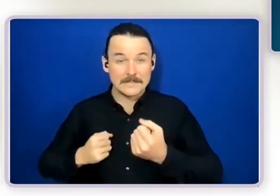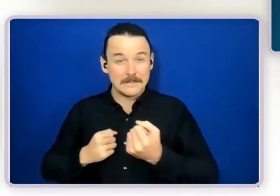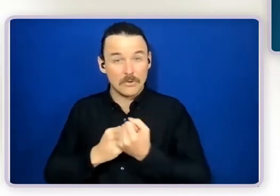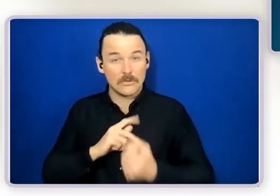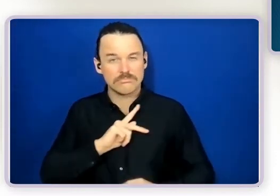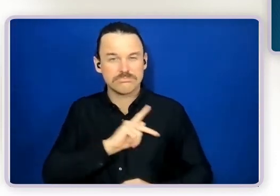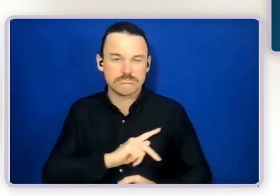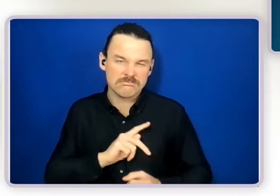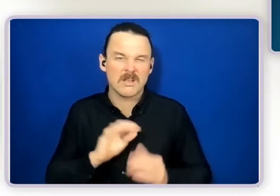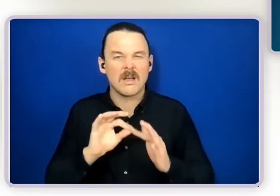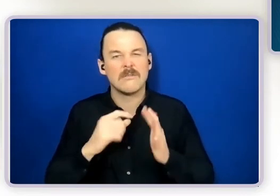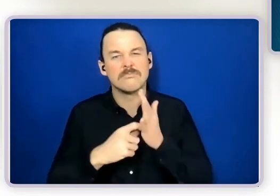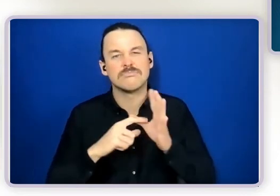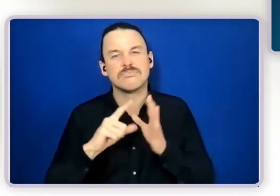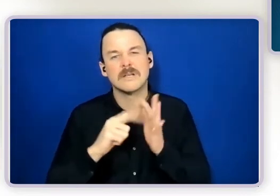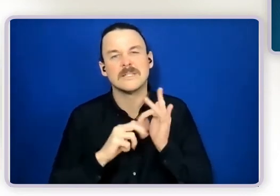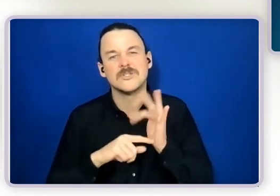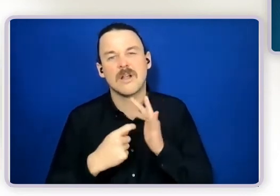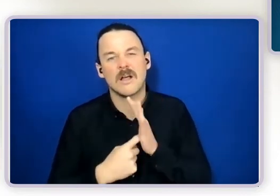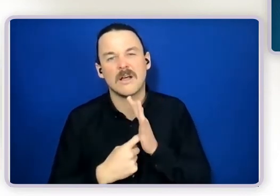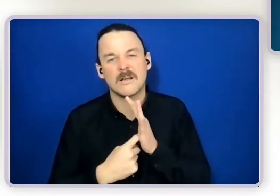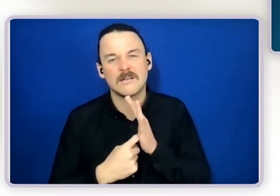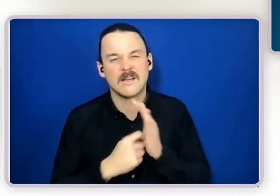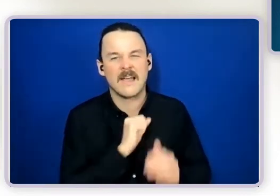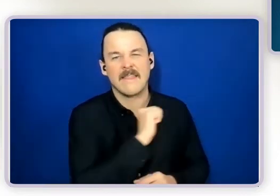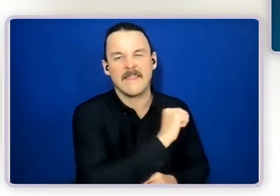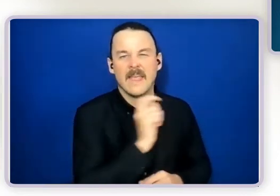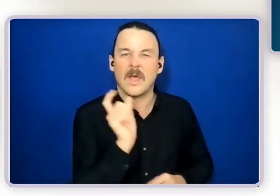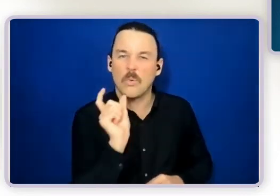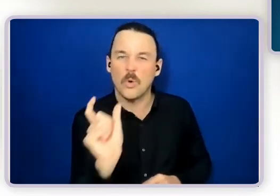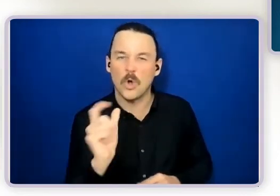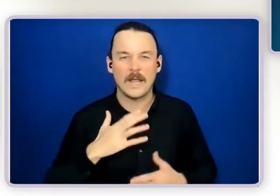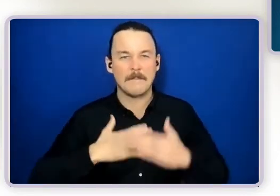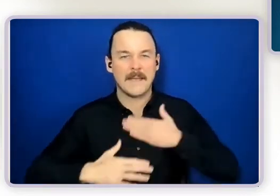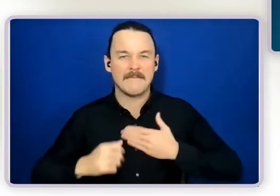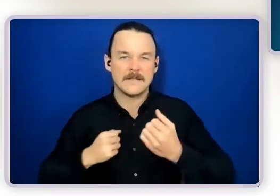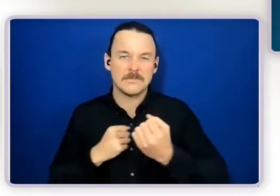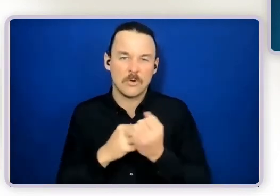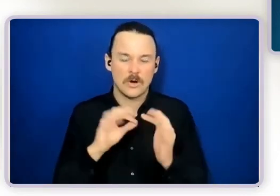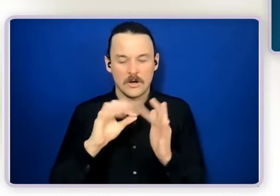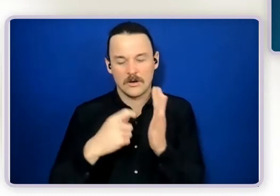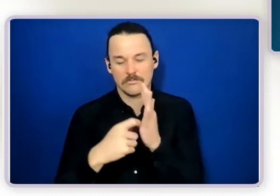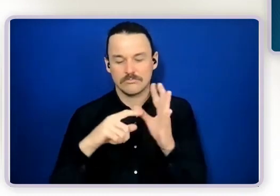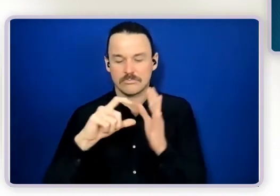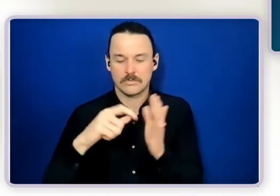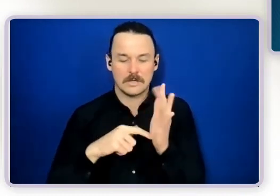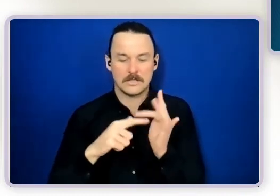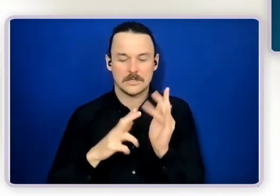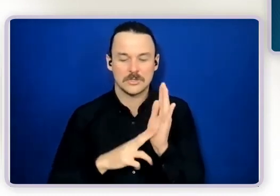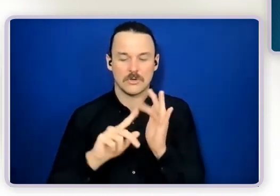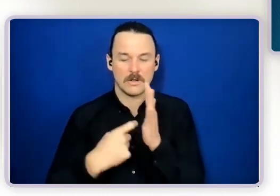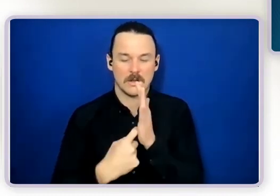just the phrase used by the NDIS, so I'll continue to use it for the purpose of today. Ethically,